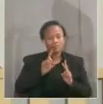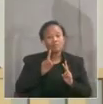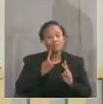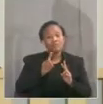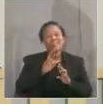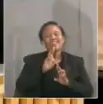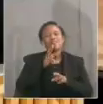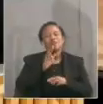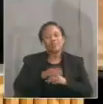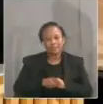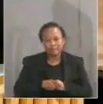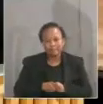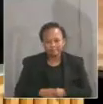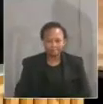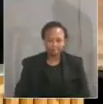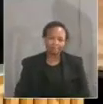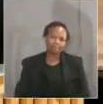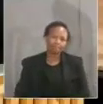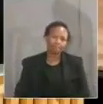Thank you.